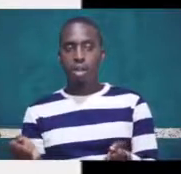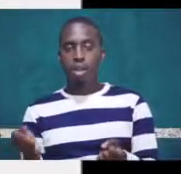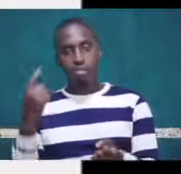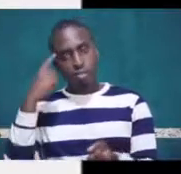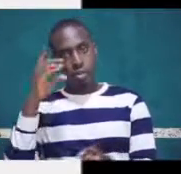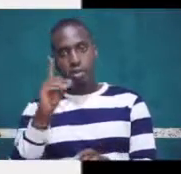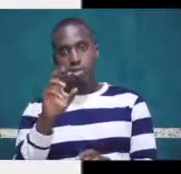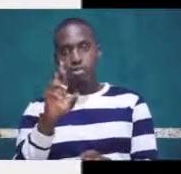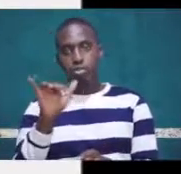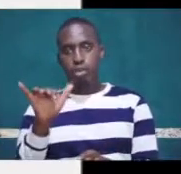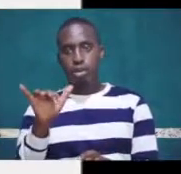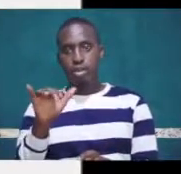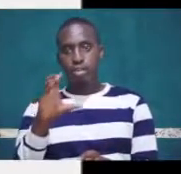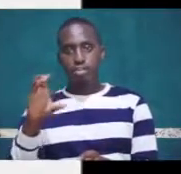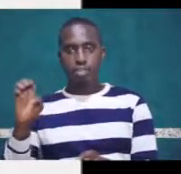sales.